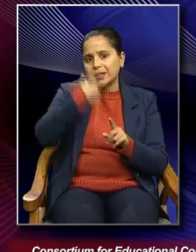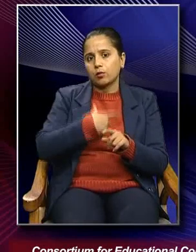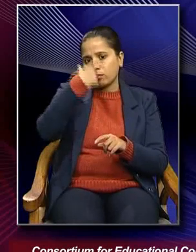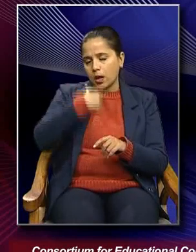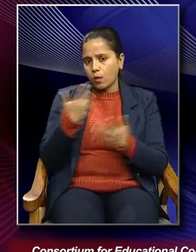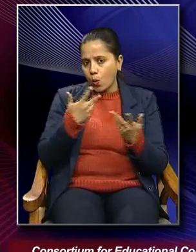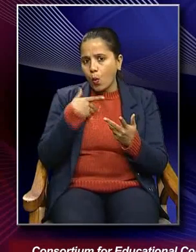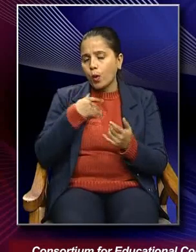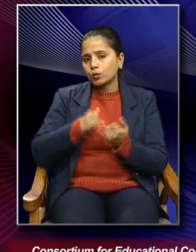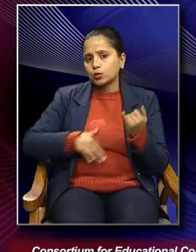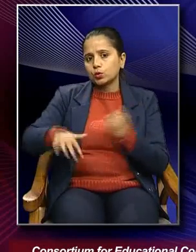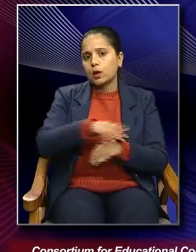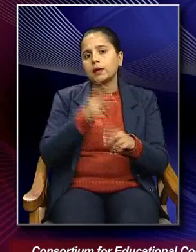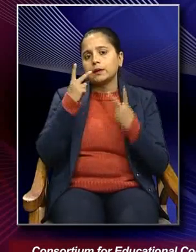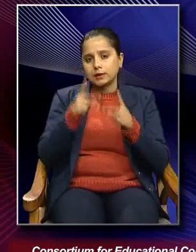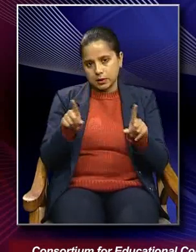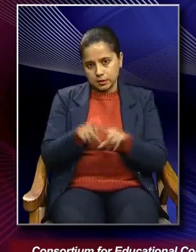individuals in society.